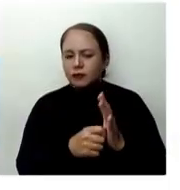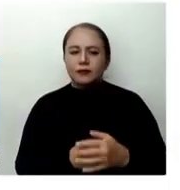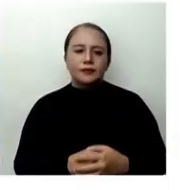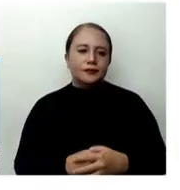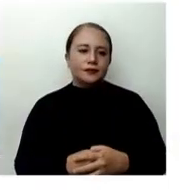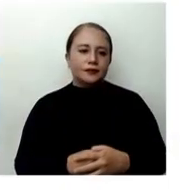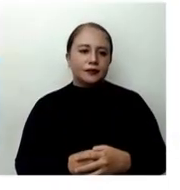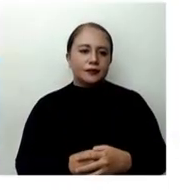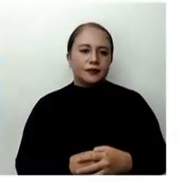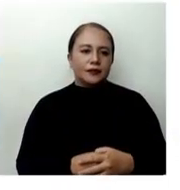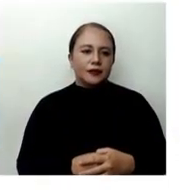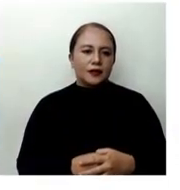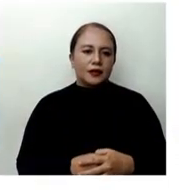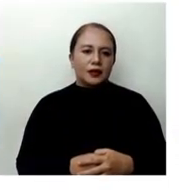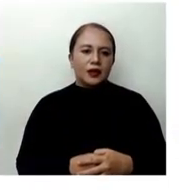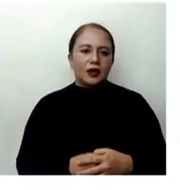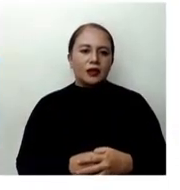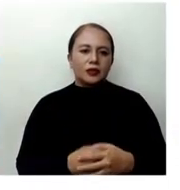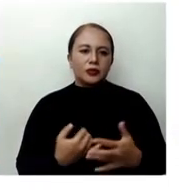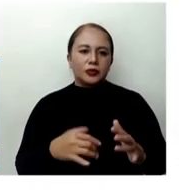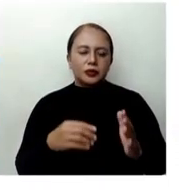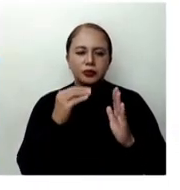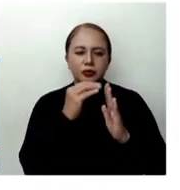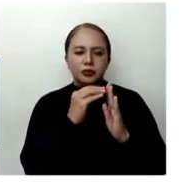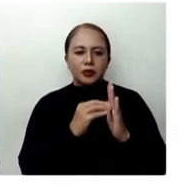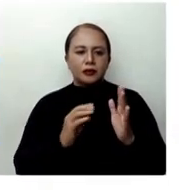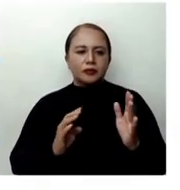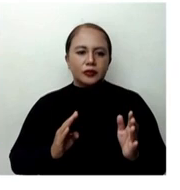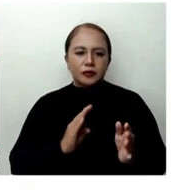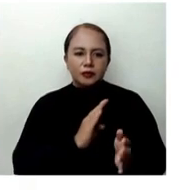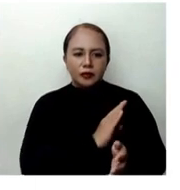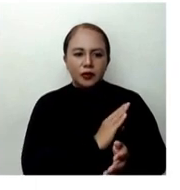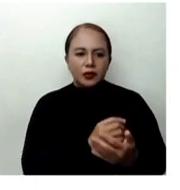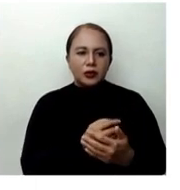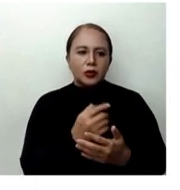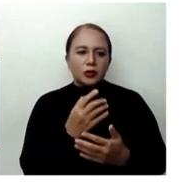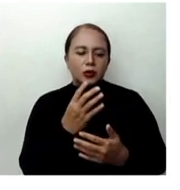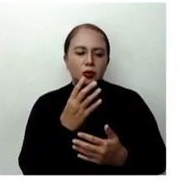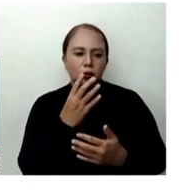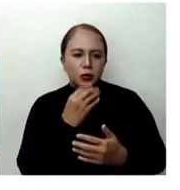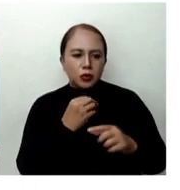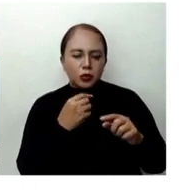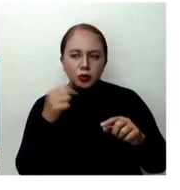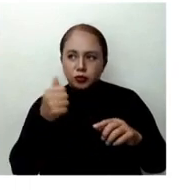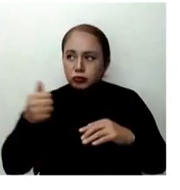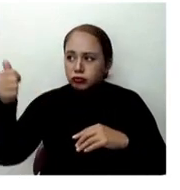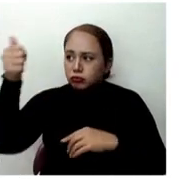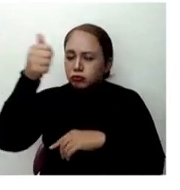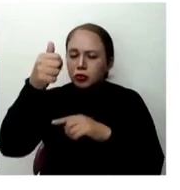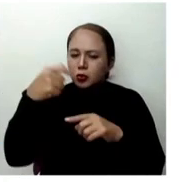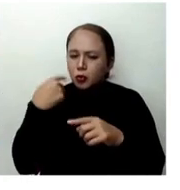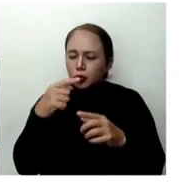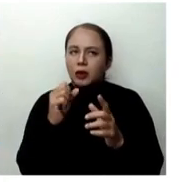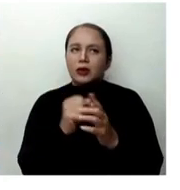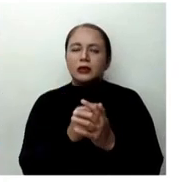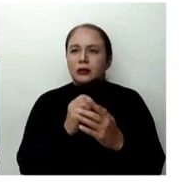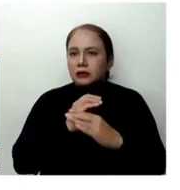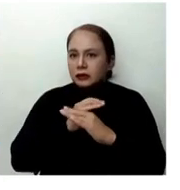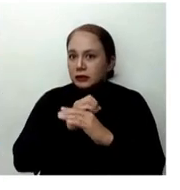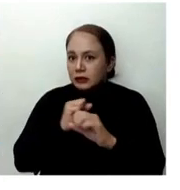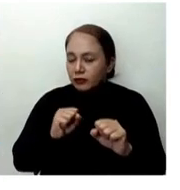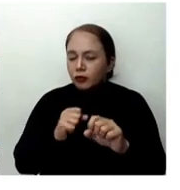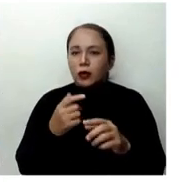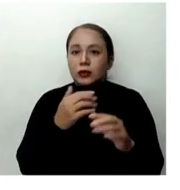There'll be on the composition of the board, who can sit, what are the powers, what are the safeguards, what are the accountabilities,